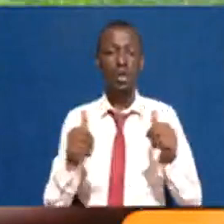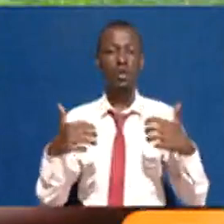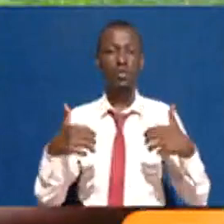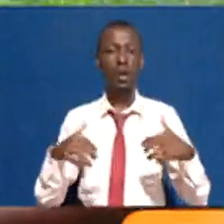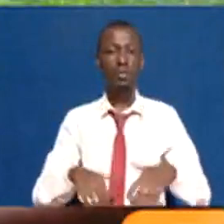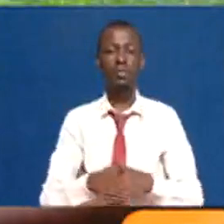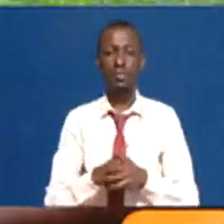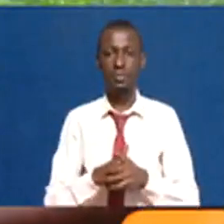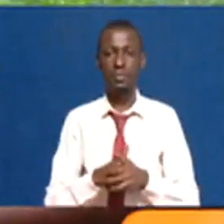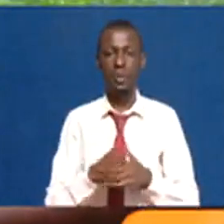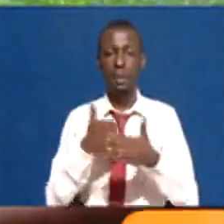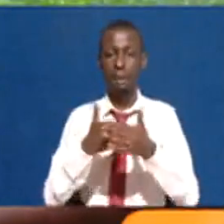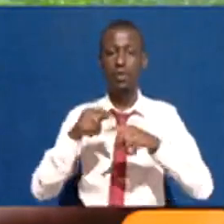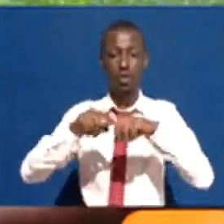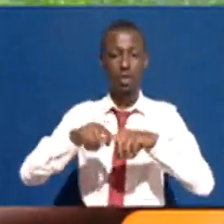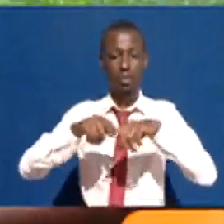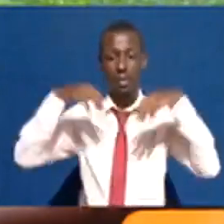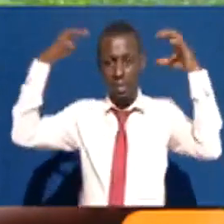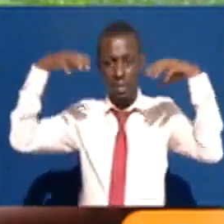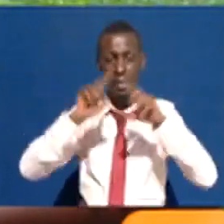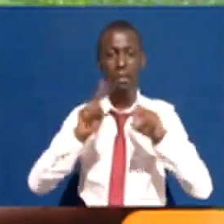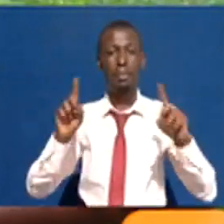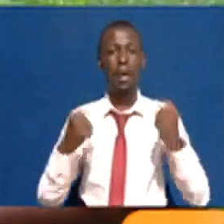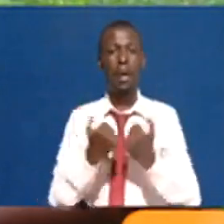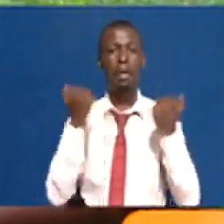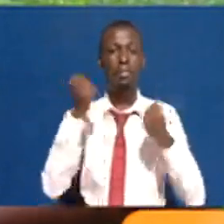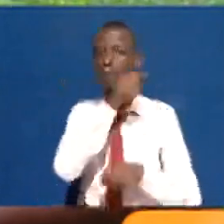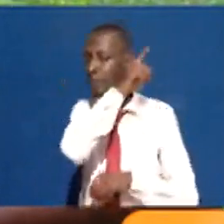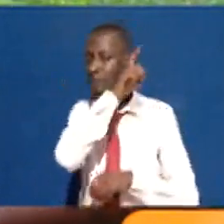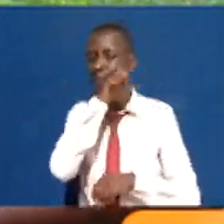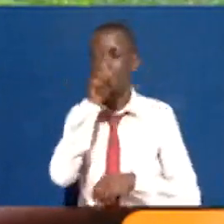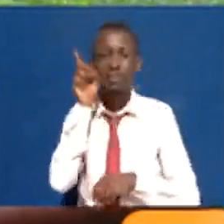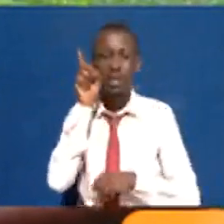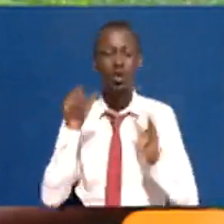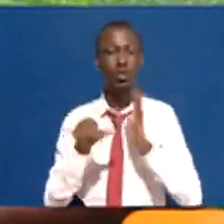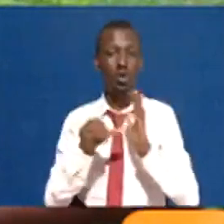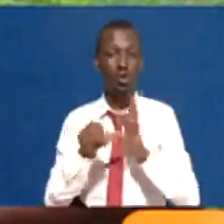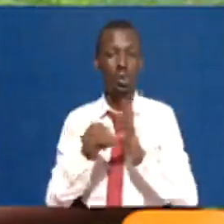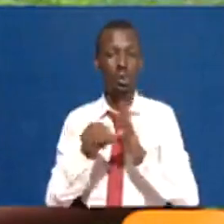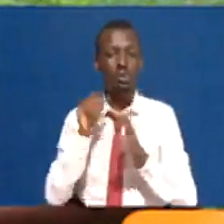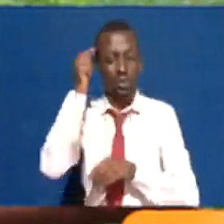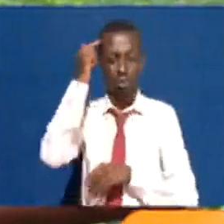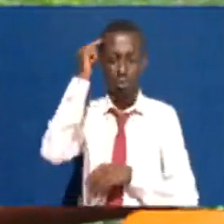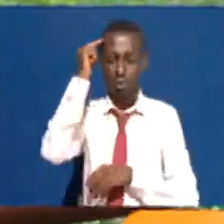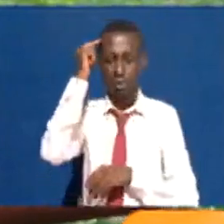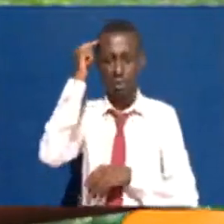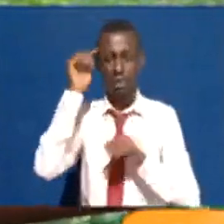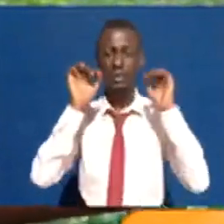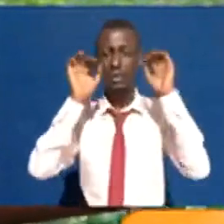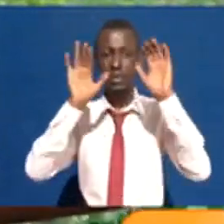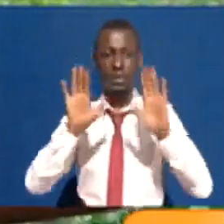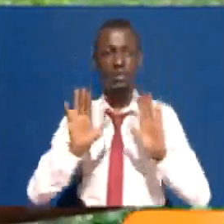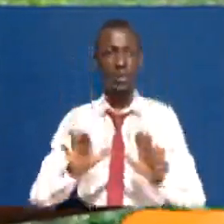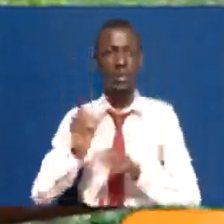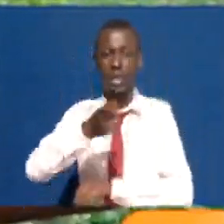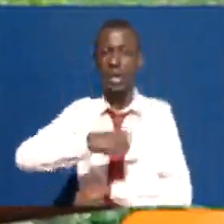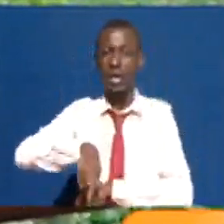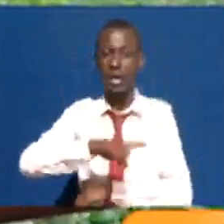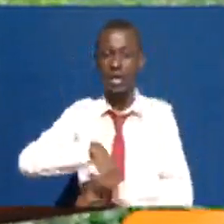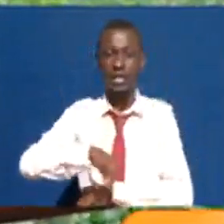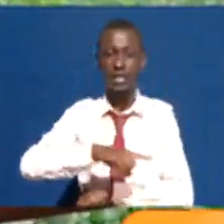mvua, lakini wakati kiangazi imekuja inatutatiza, tukakuja kuona ni muhimu kuwa